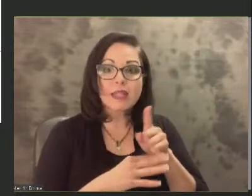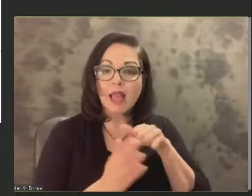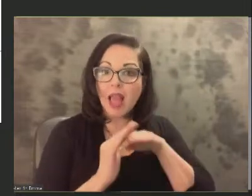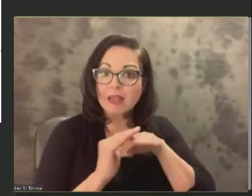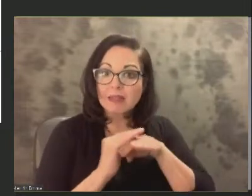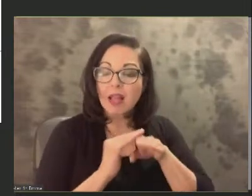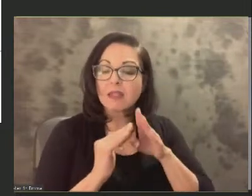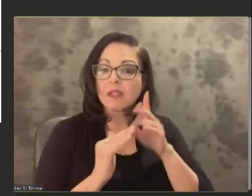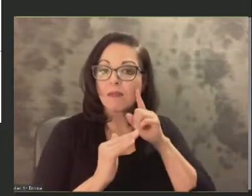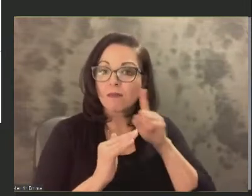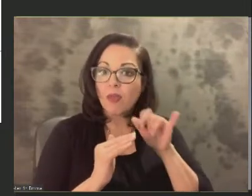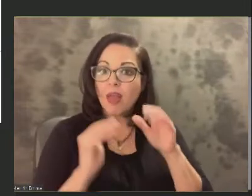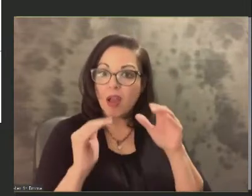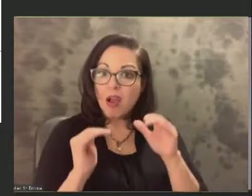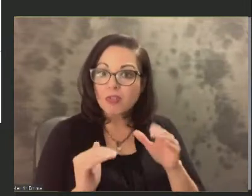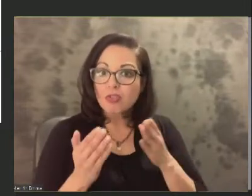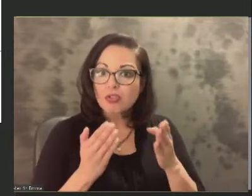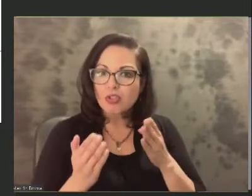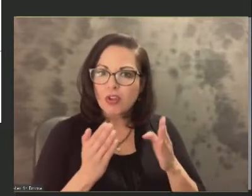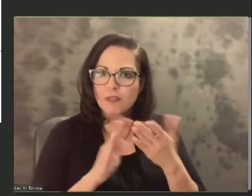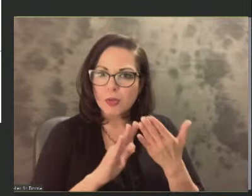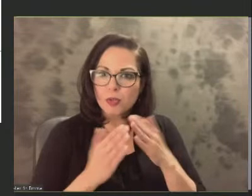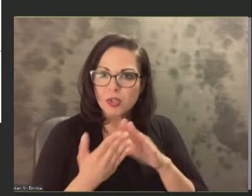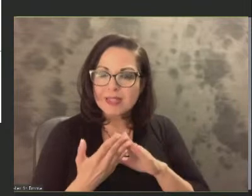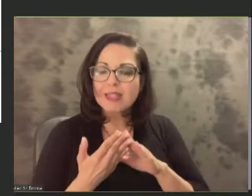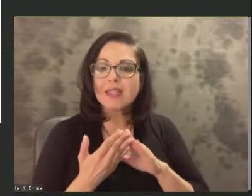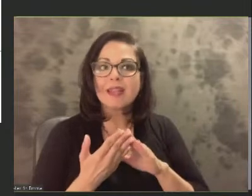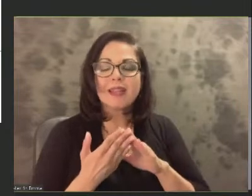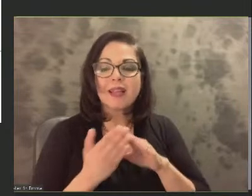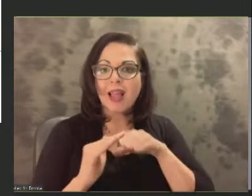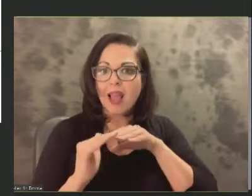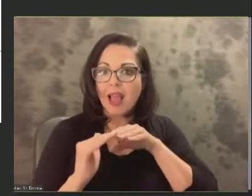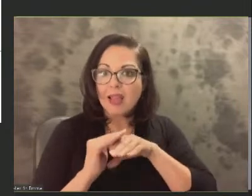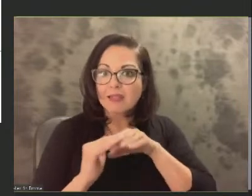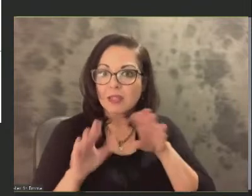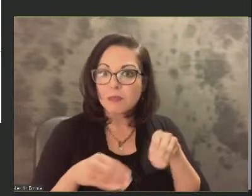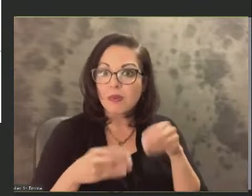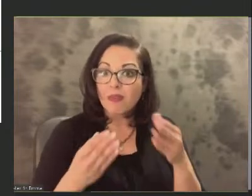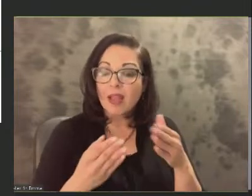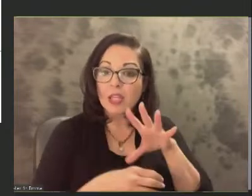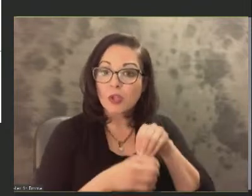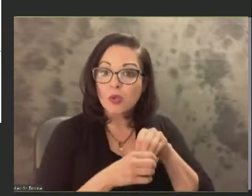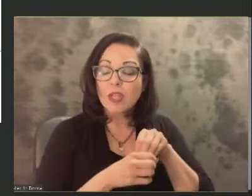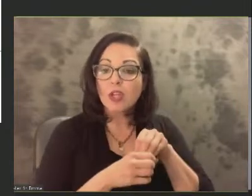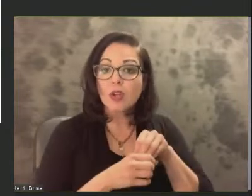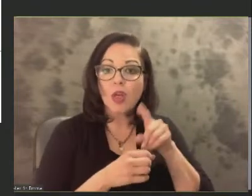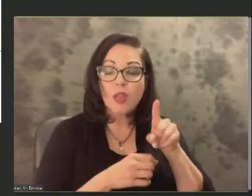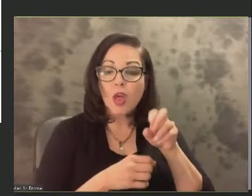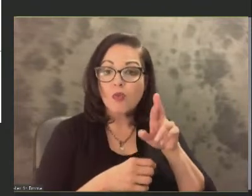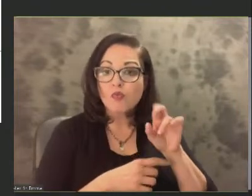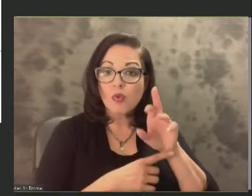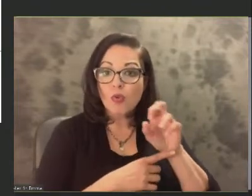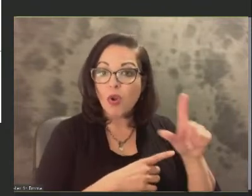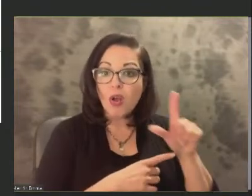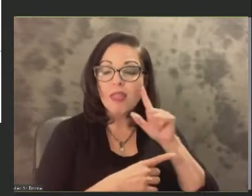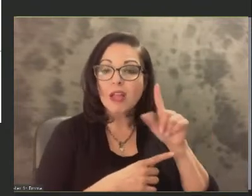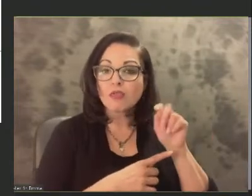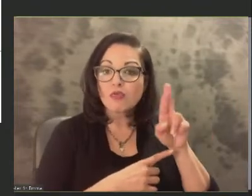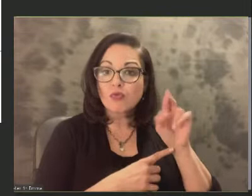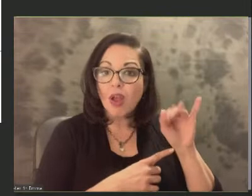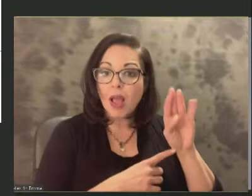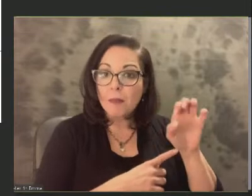the underserved communities, including rural and tribal communities, to minimize the barriers to accessing